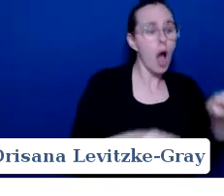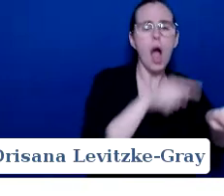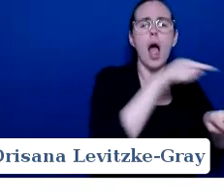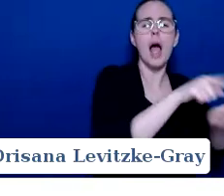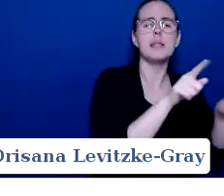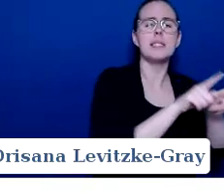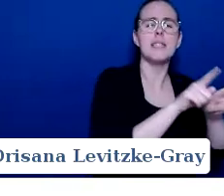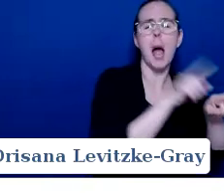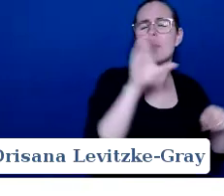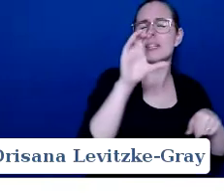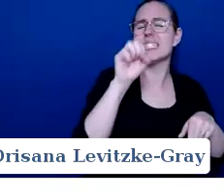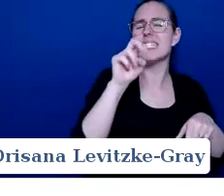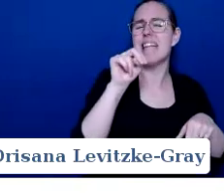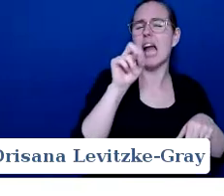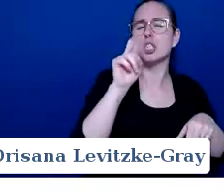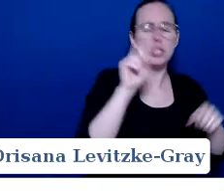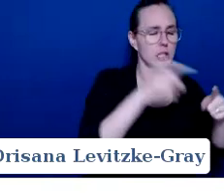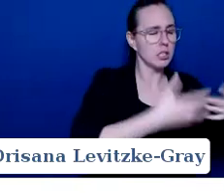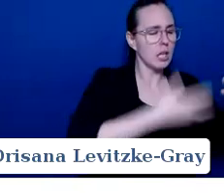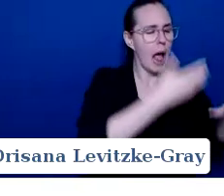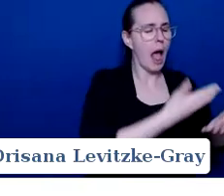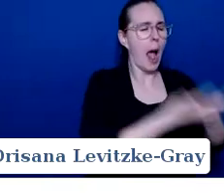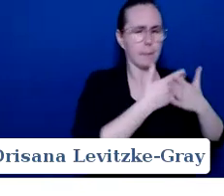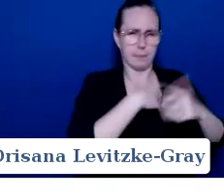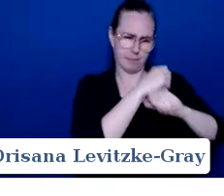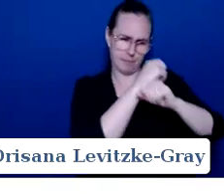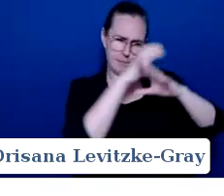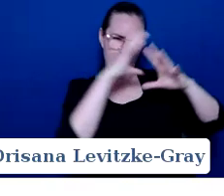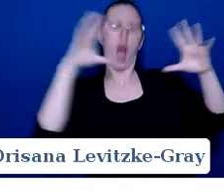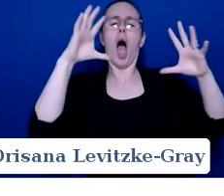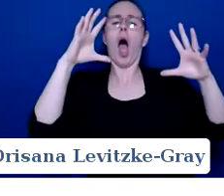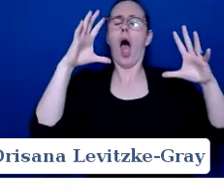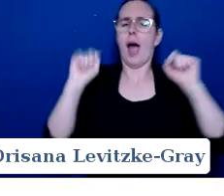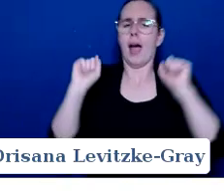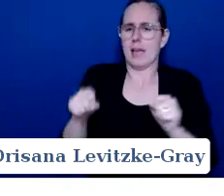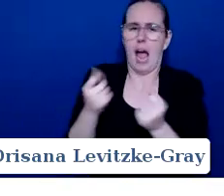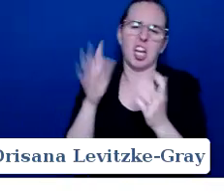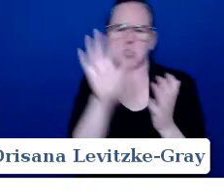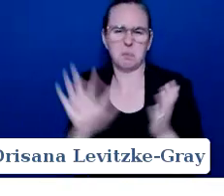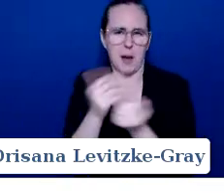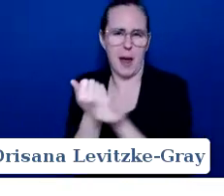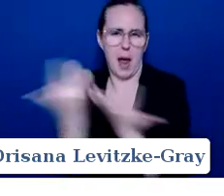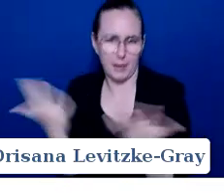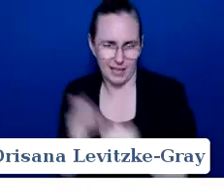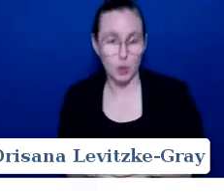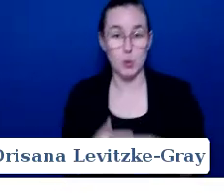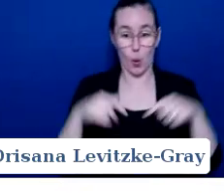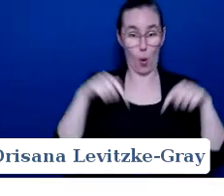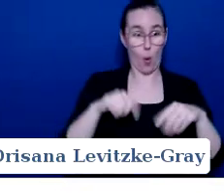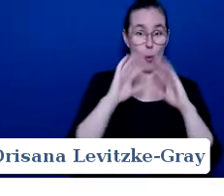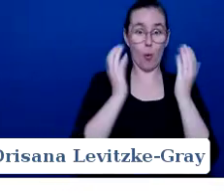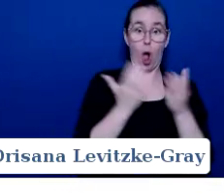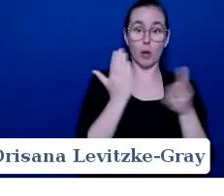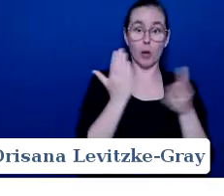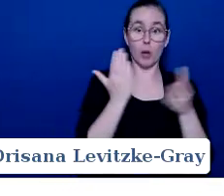on both on social registry, where we have a household level information,